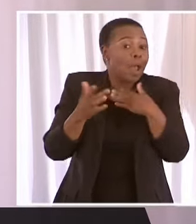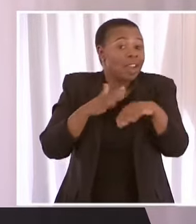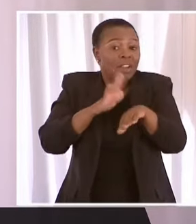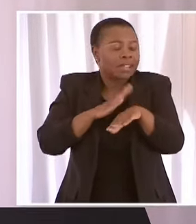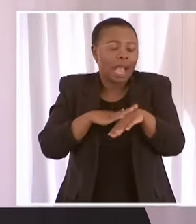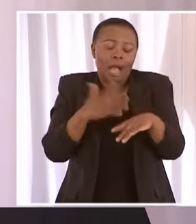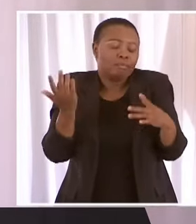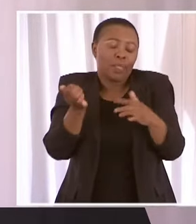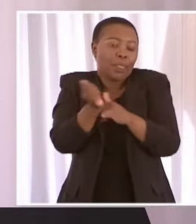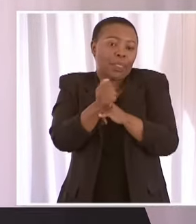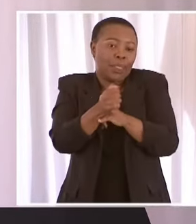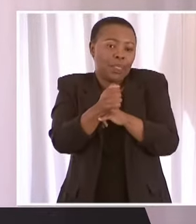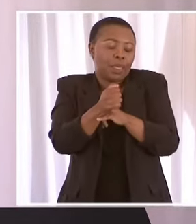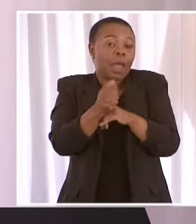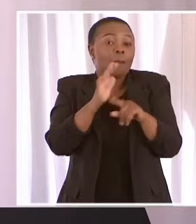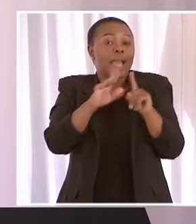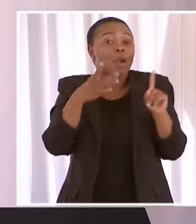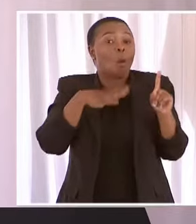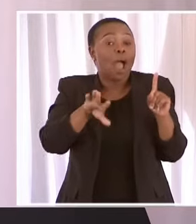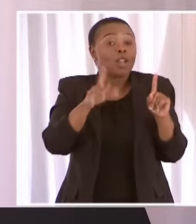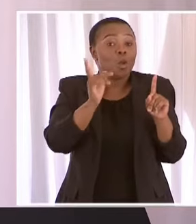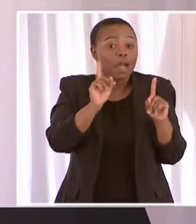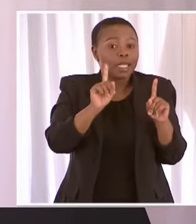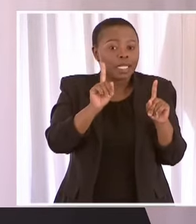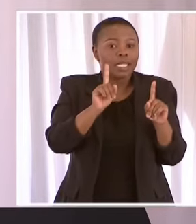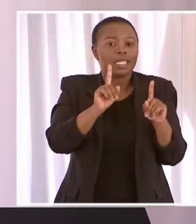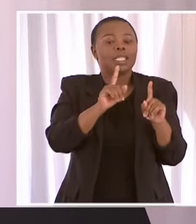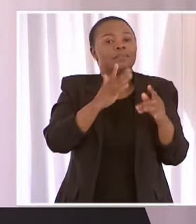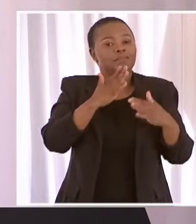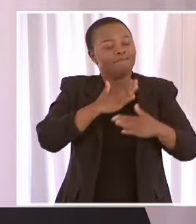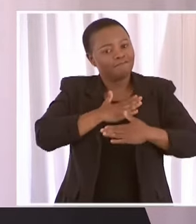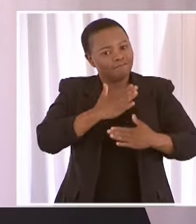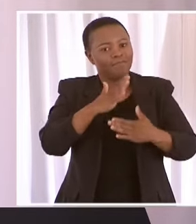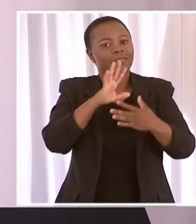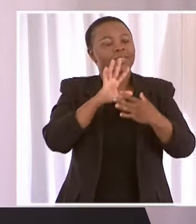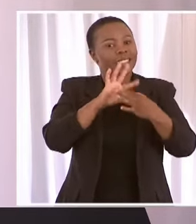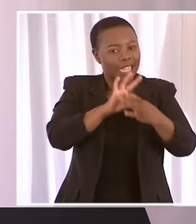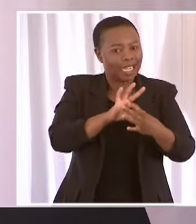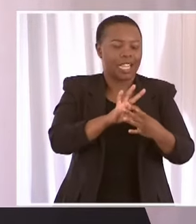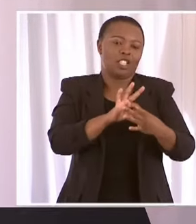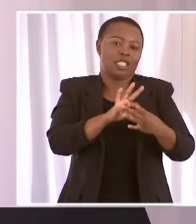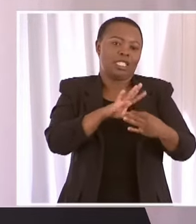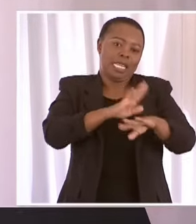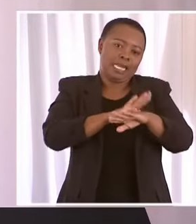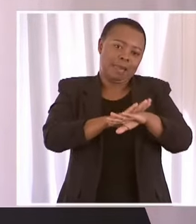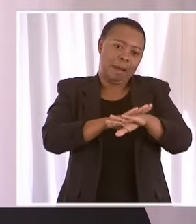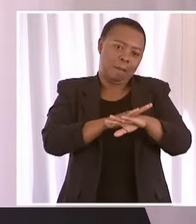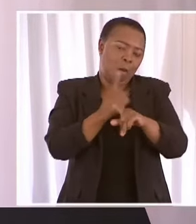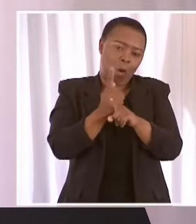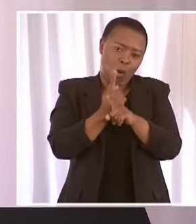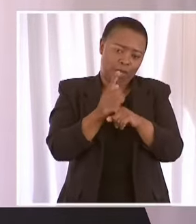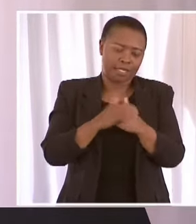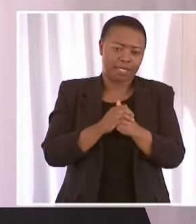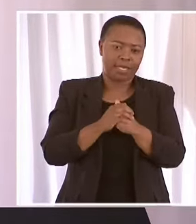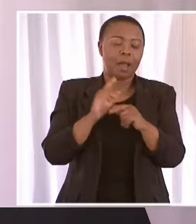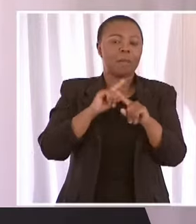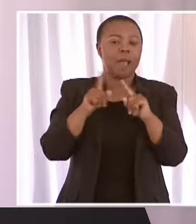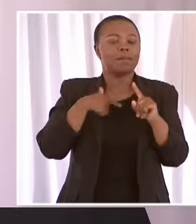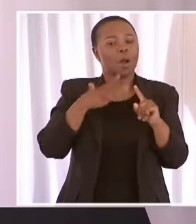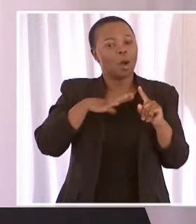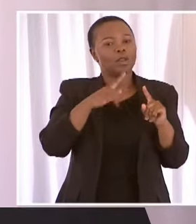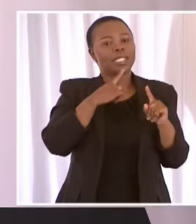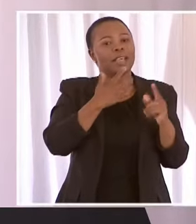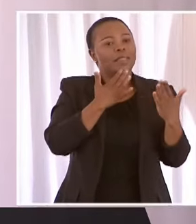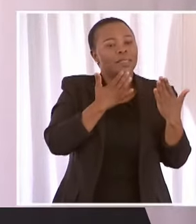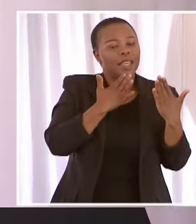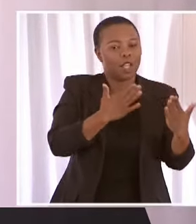doesn't care. All he wants is to see his patient getting his medication in time, as he would have instructed. Anyway, I thank him for taking